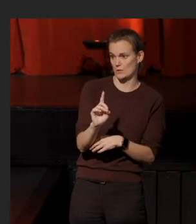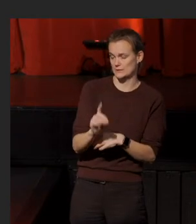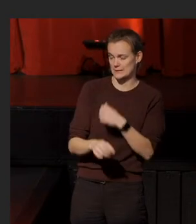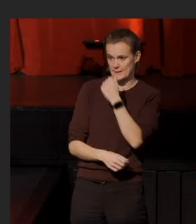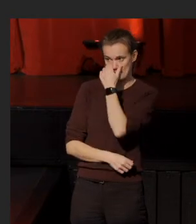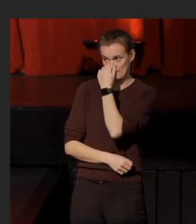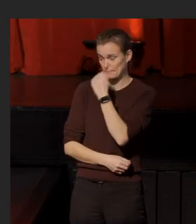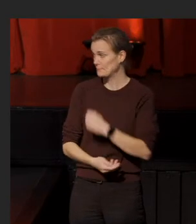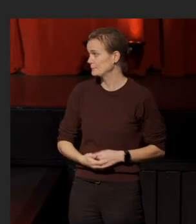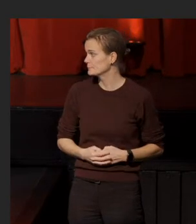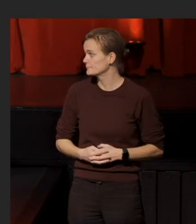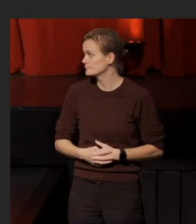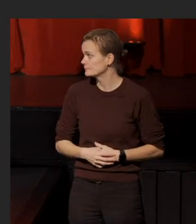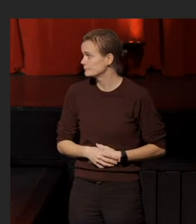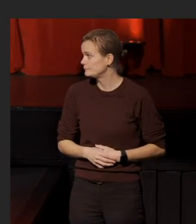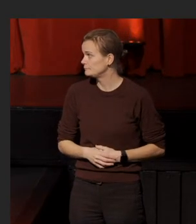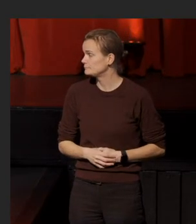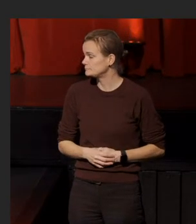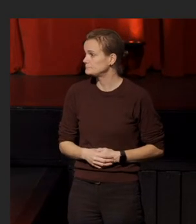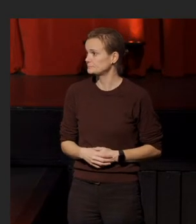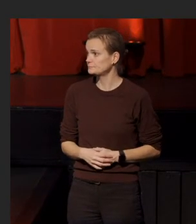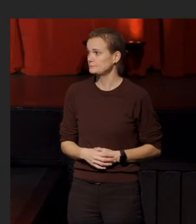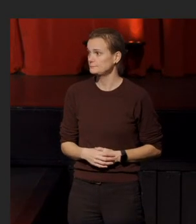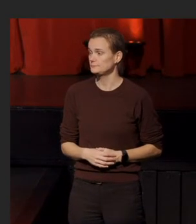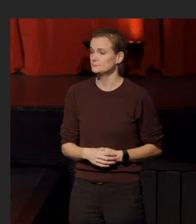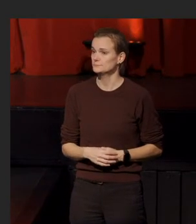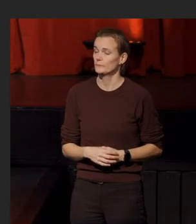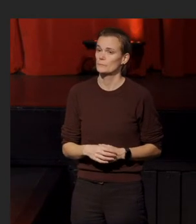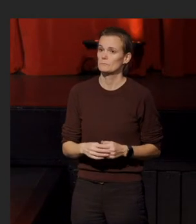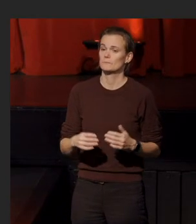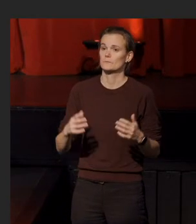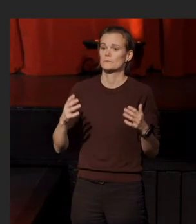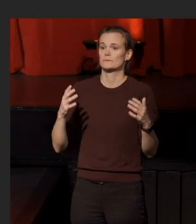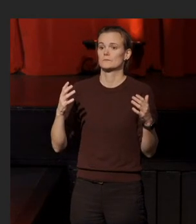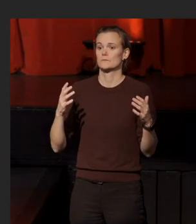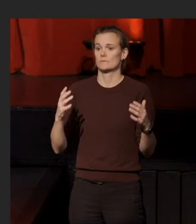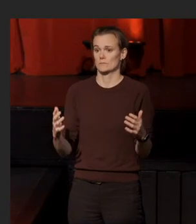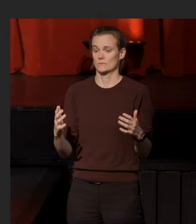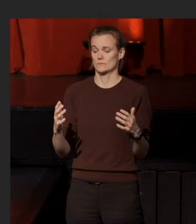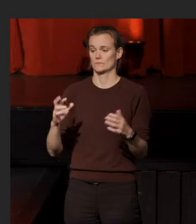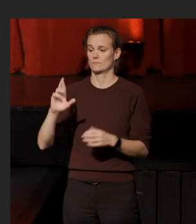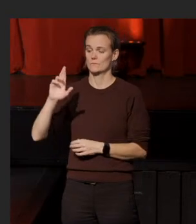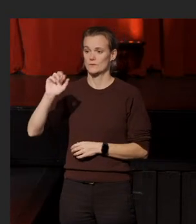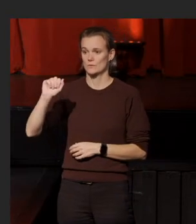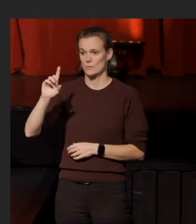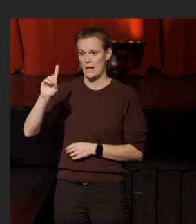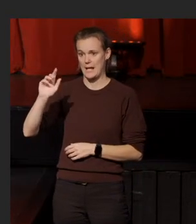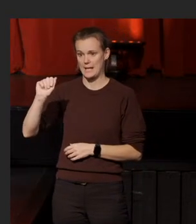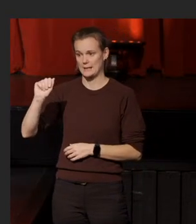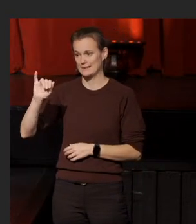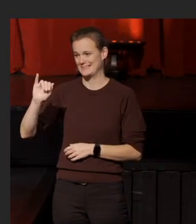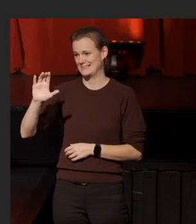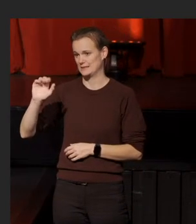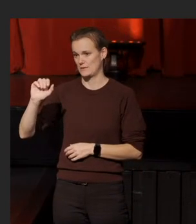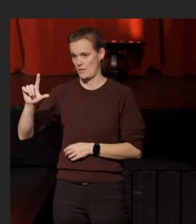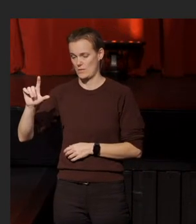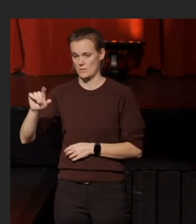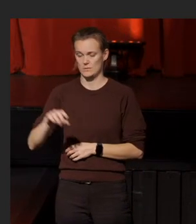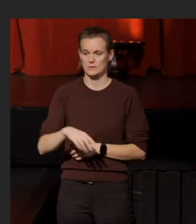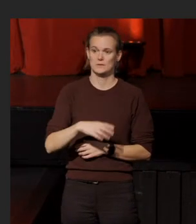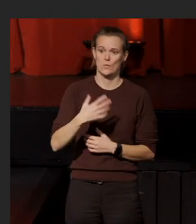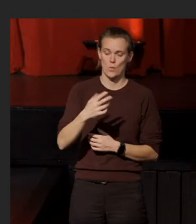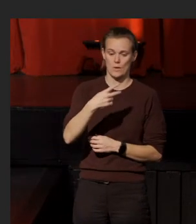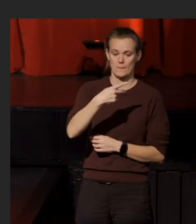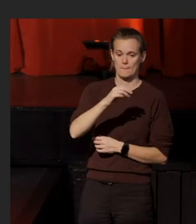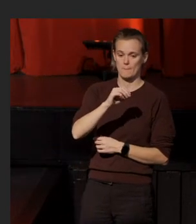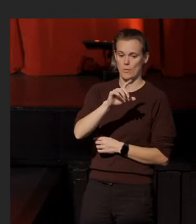about polarization, there is a distinction between polarization and radicalization, and if I can put that to each of you, what